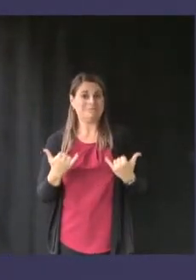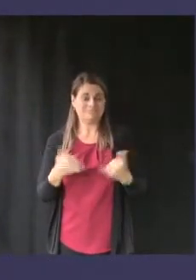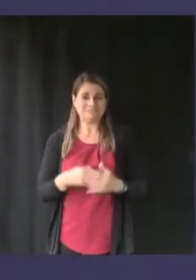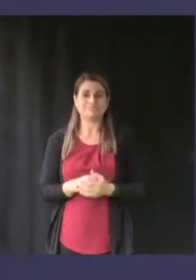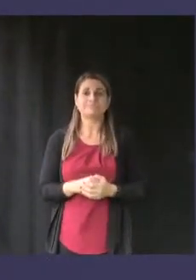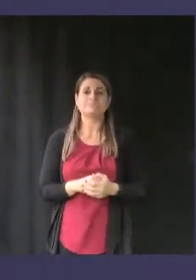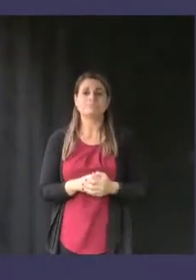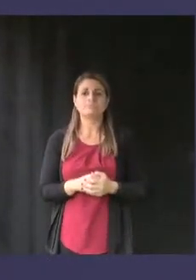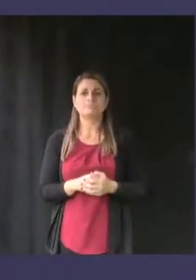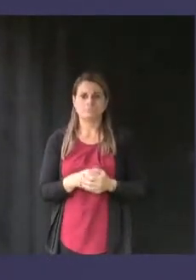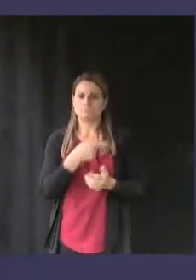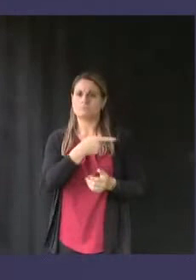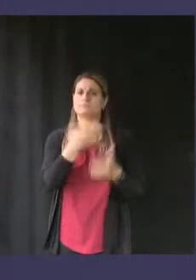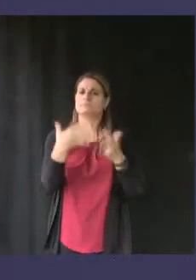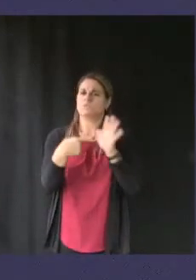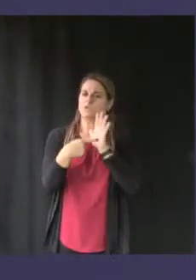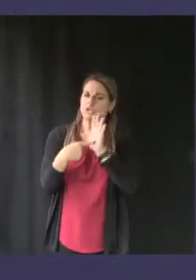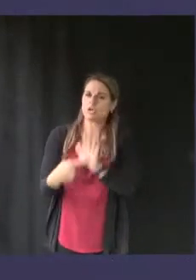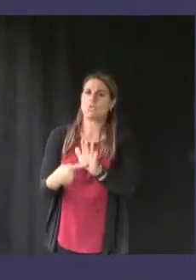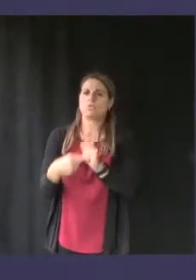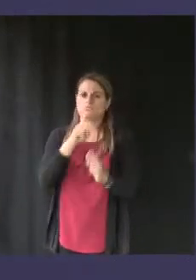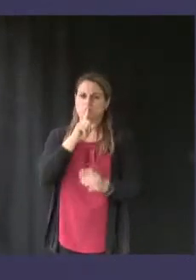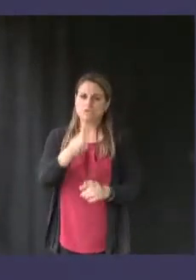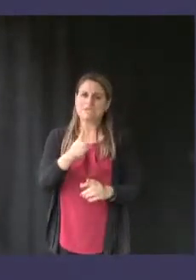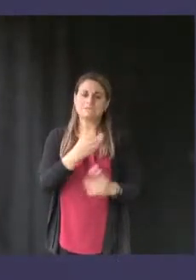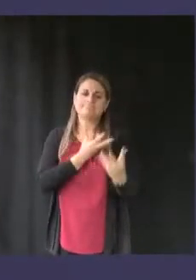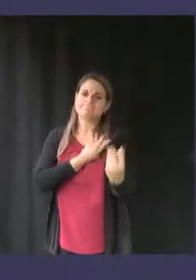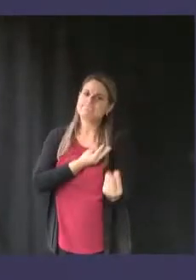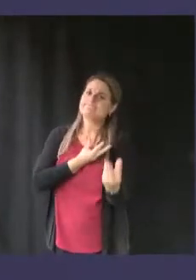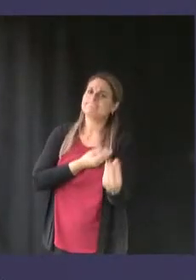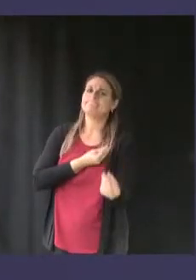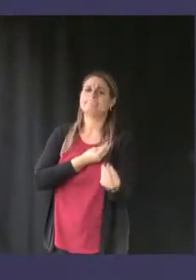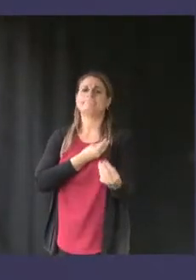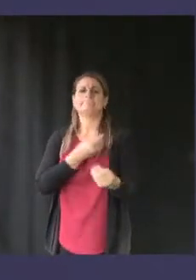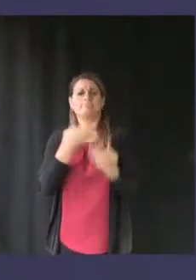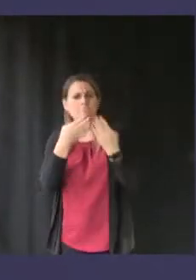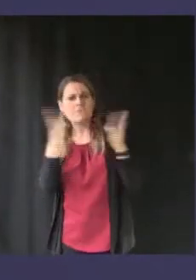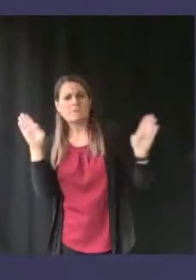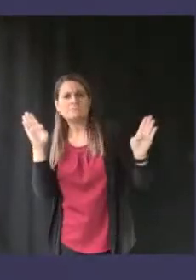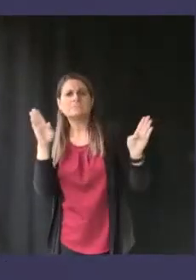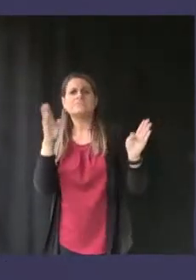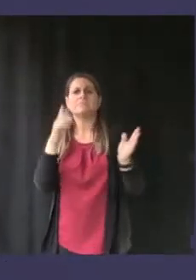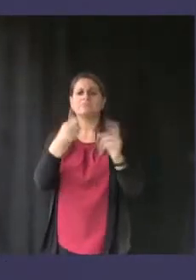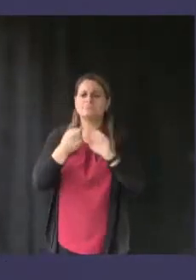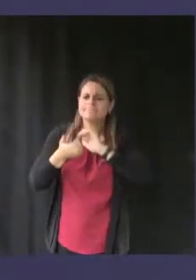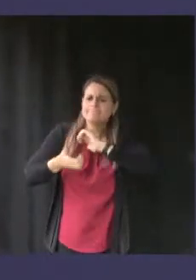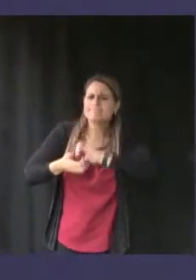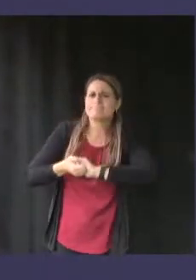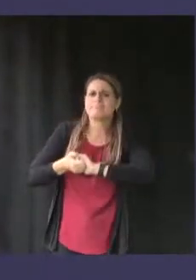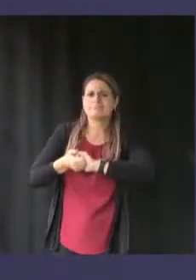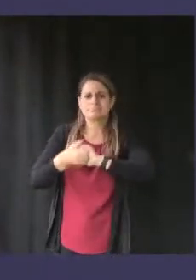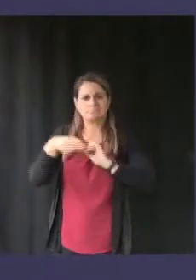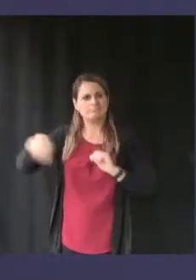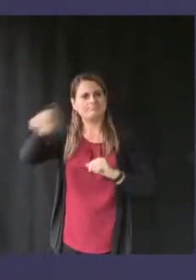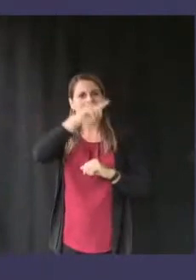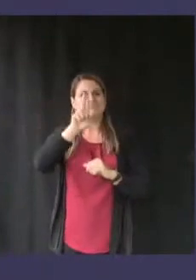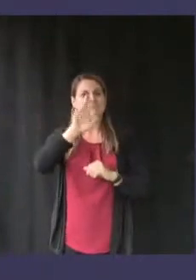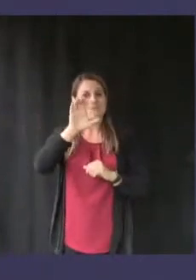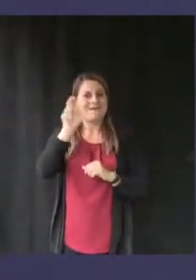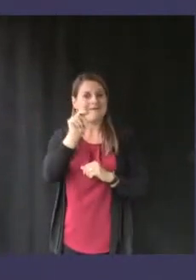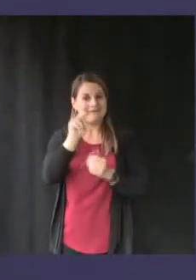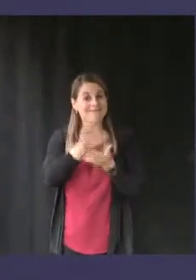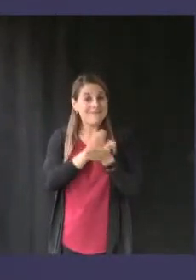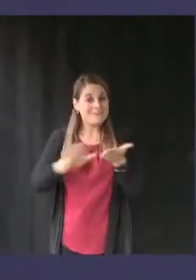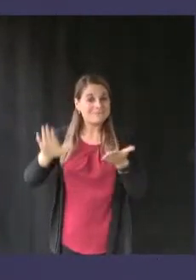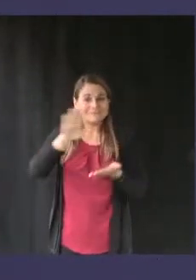a compassionate and determined public servant, a true friend to the University of Connecticut, and, as his presence here